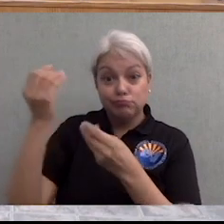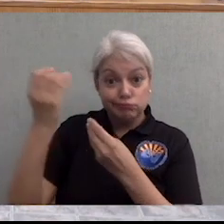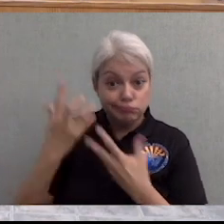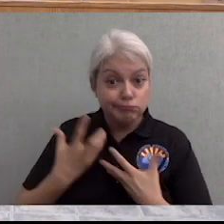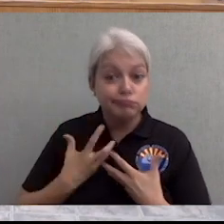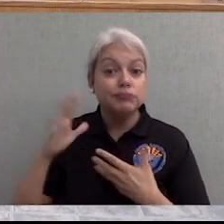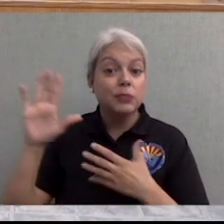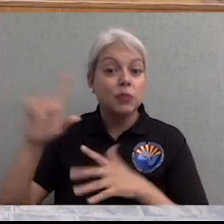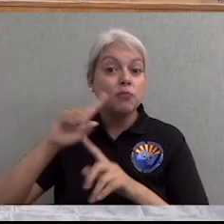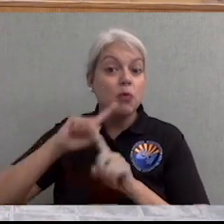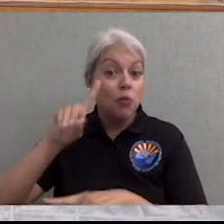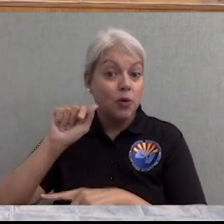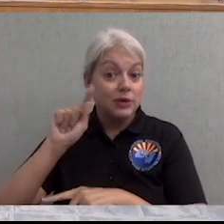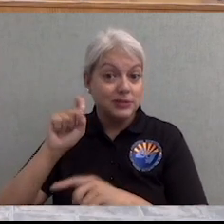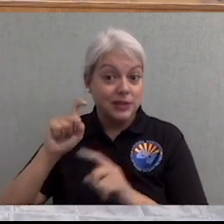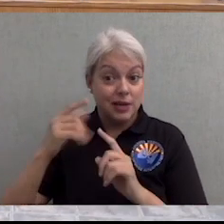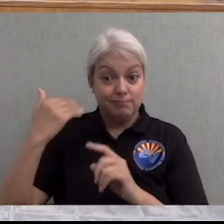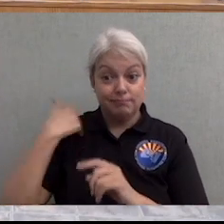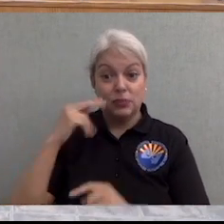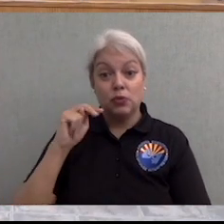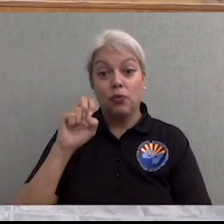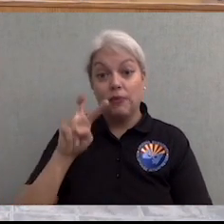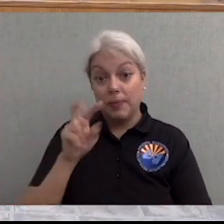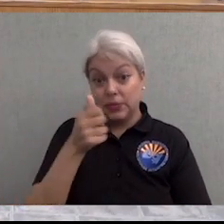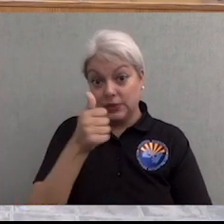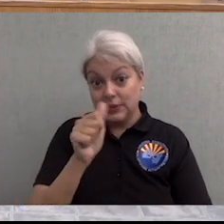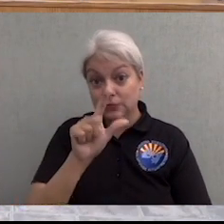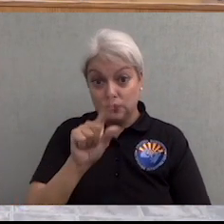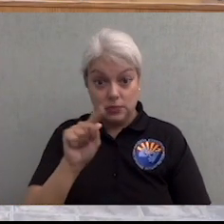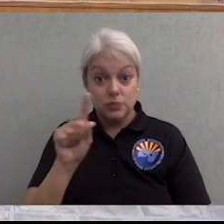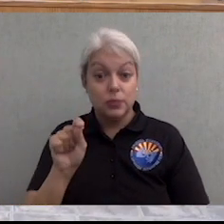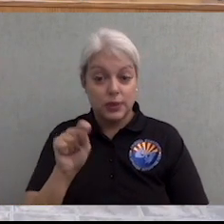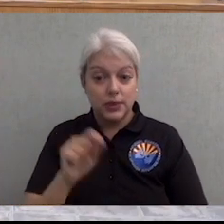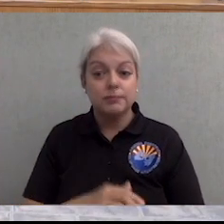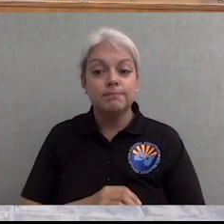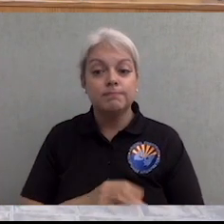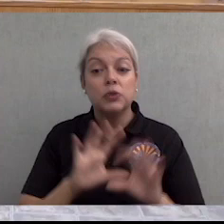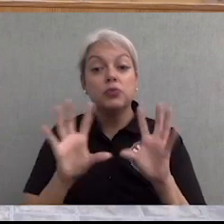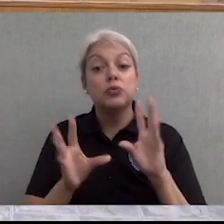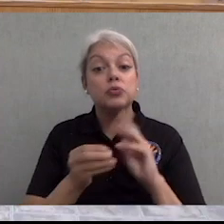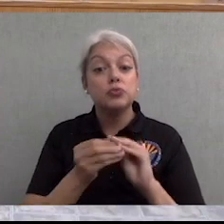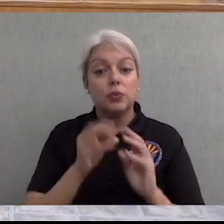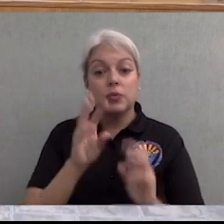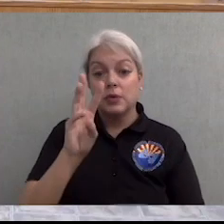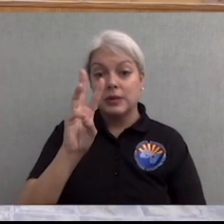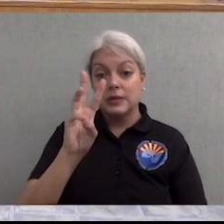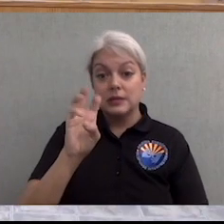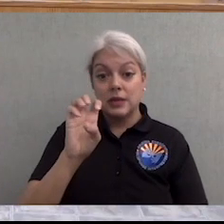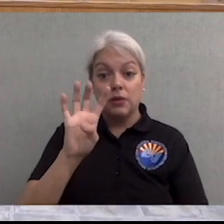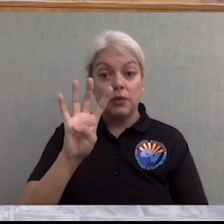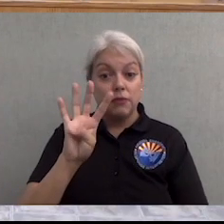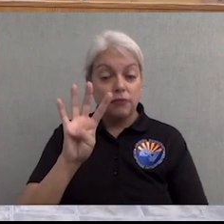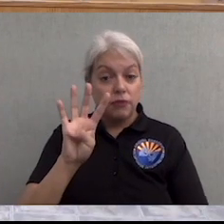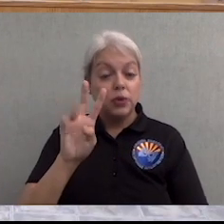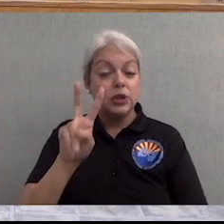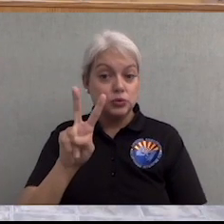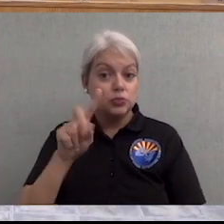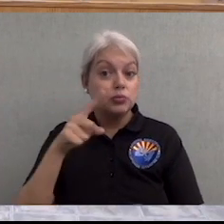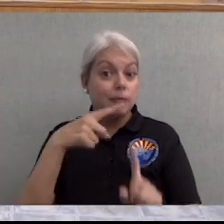10th, 2020, we had a total of 642 positive cases from all